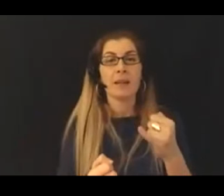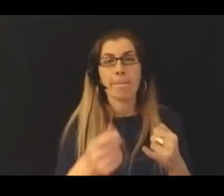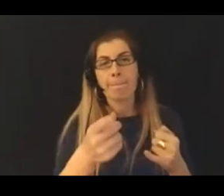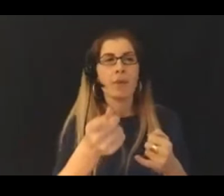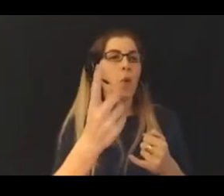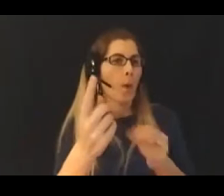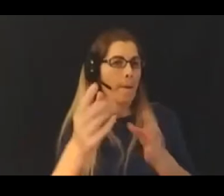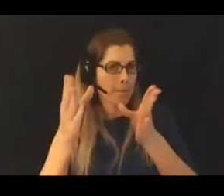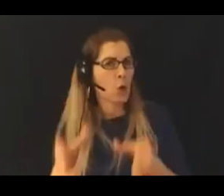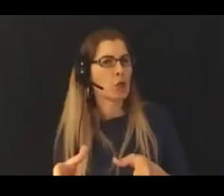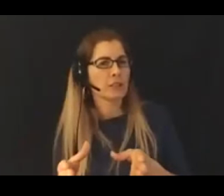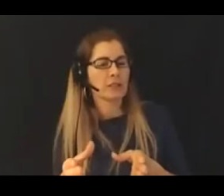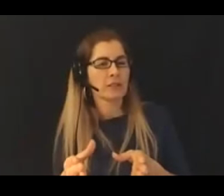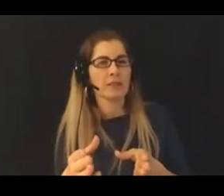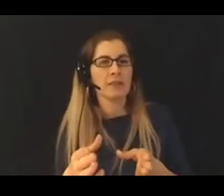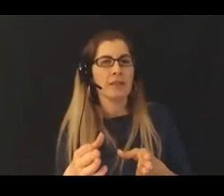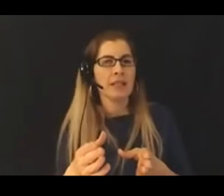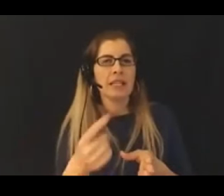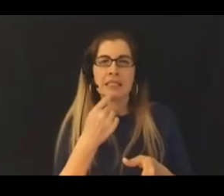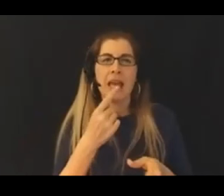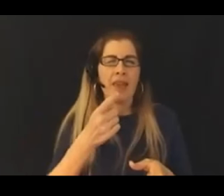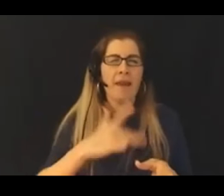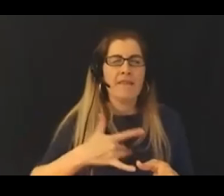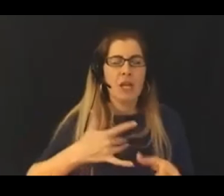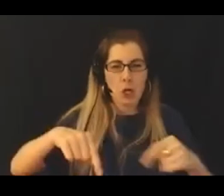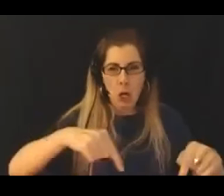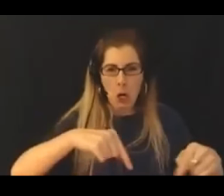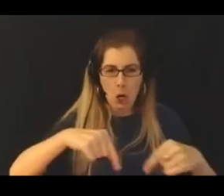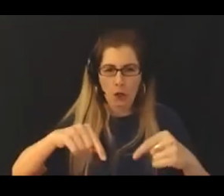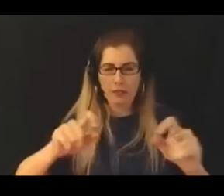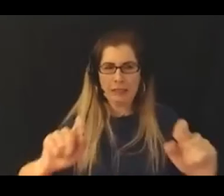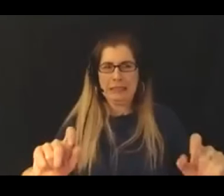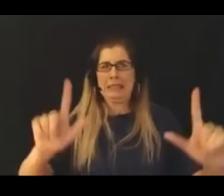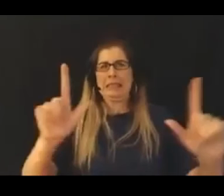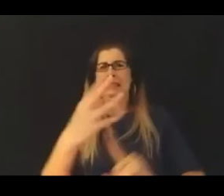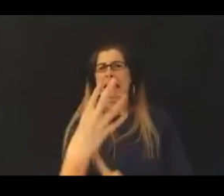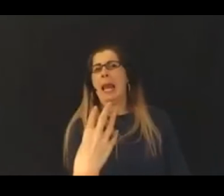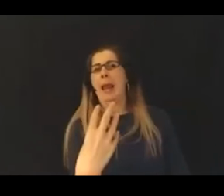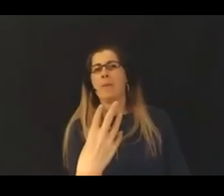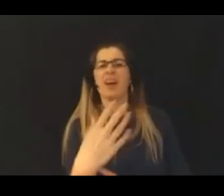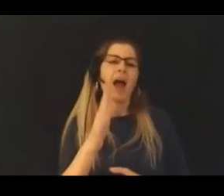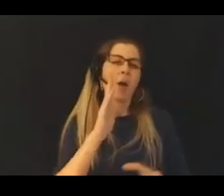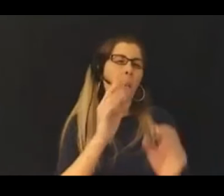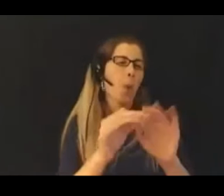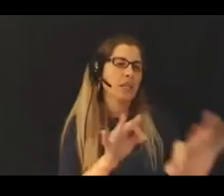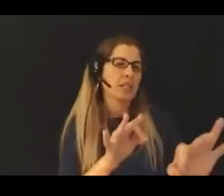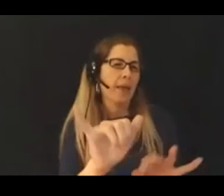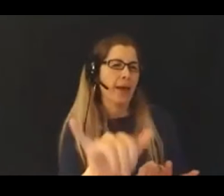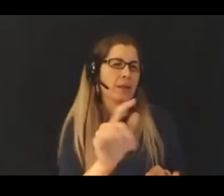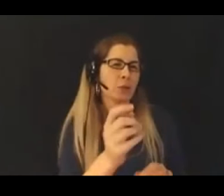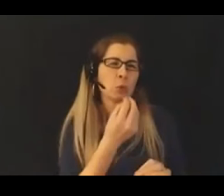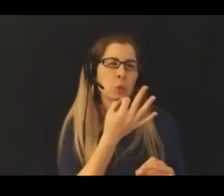person mentioned that they felt nervous about turning on their camera. And I'll talk about that in a moment in kind of the best